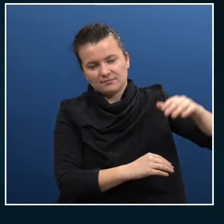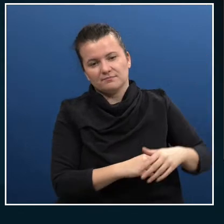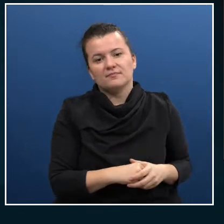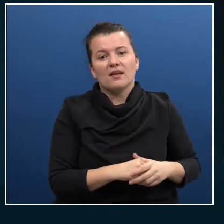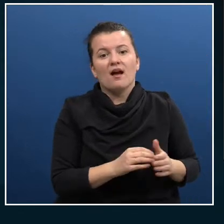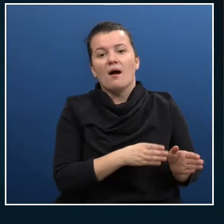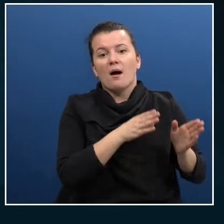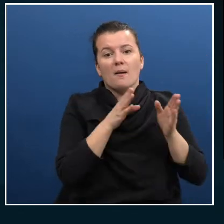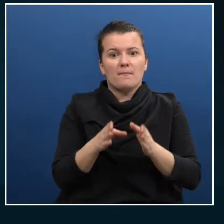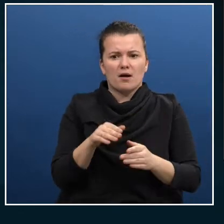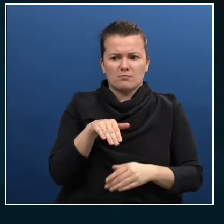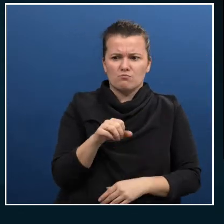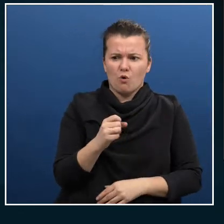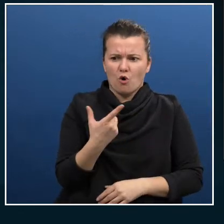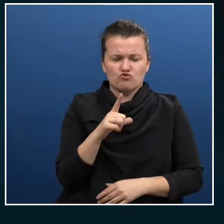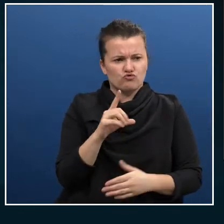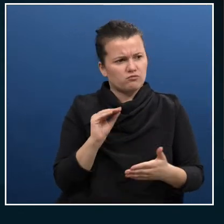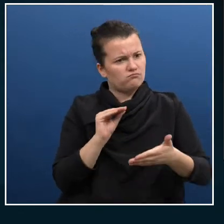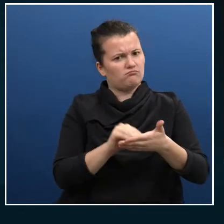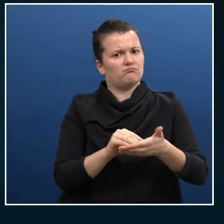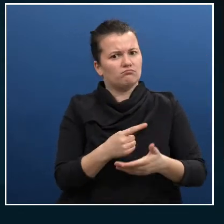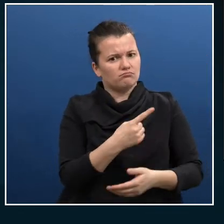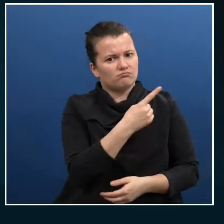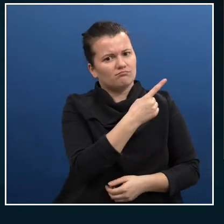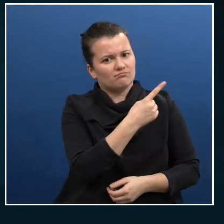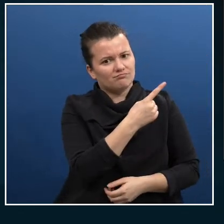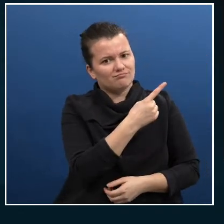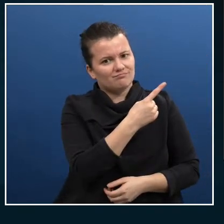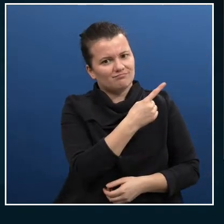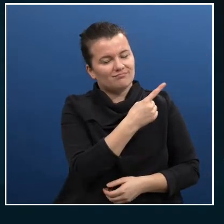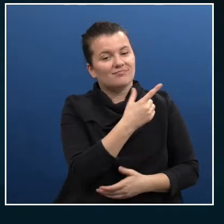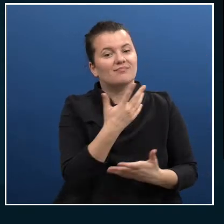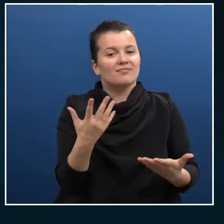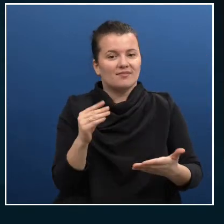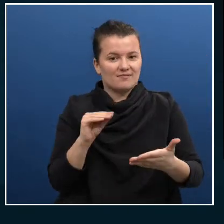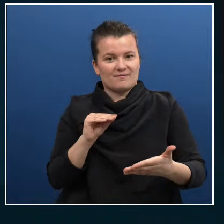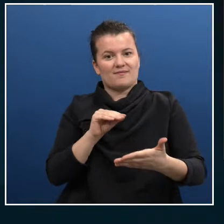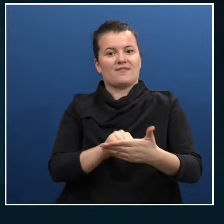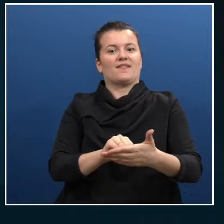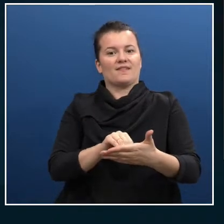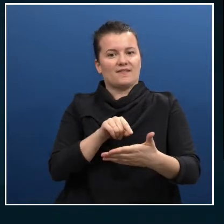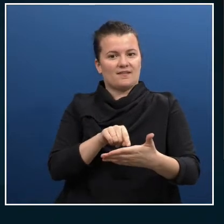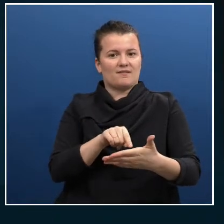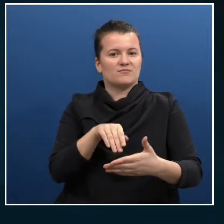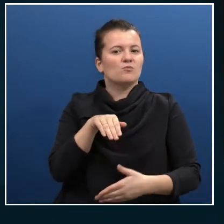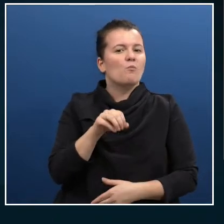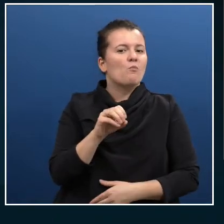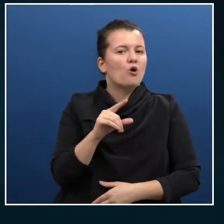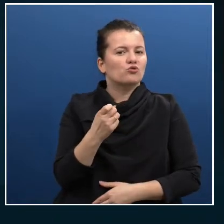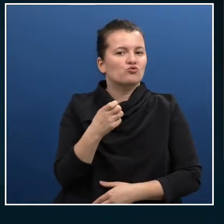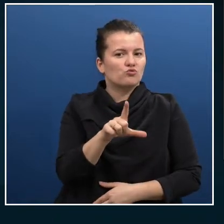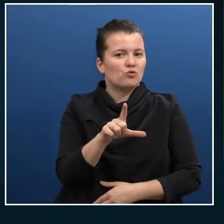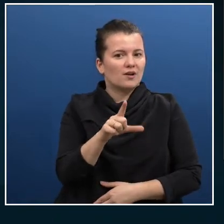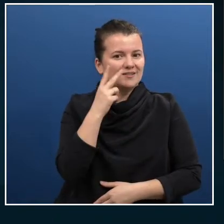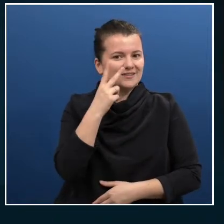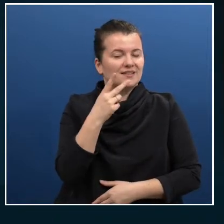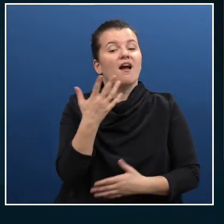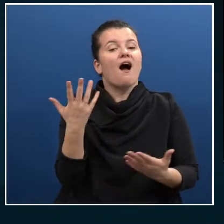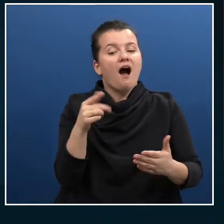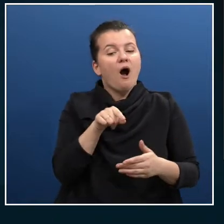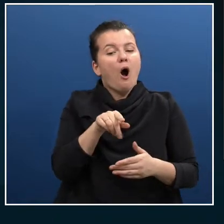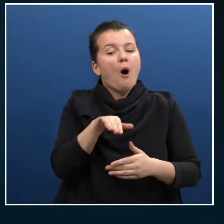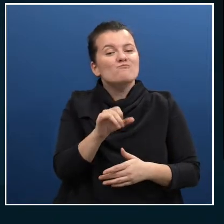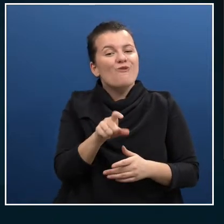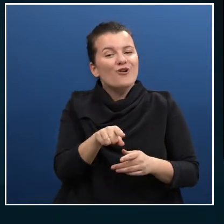declaration of a module. So this means that I'm creating a module referring to a module, which is actually another bicep file.